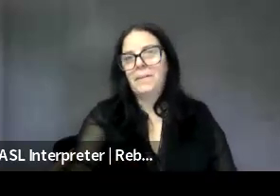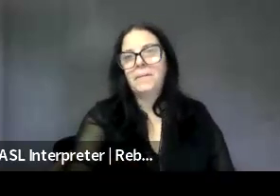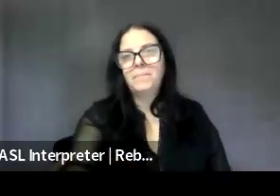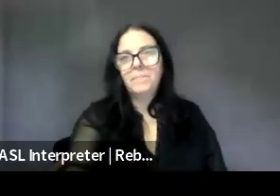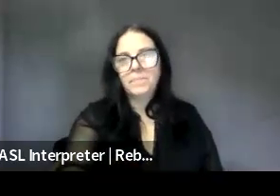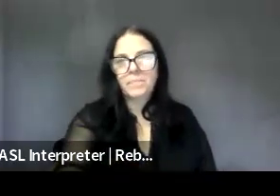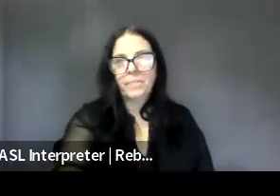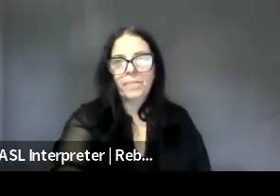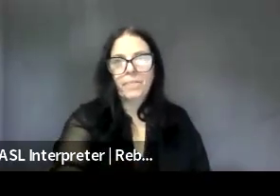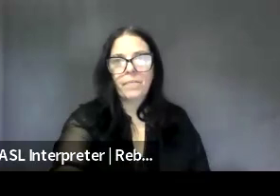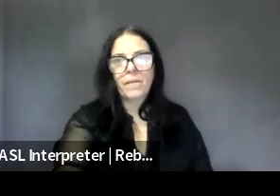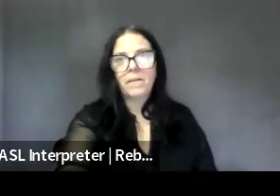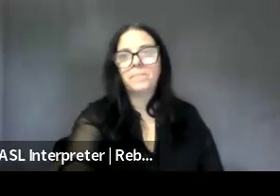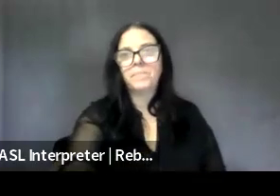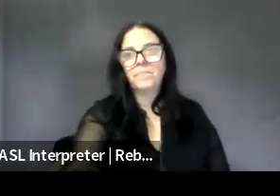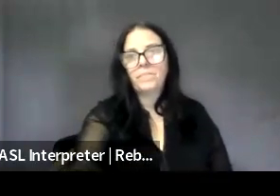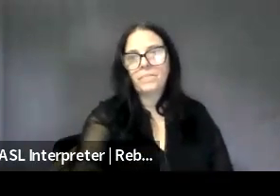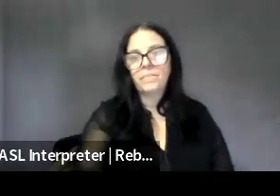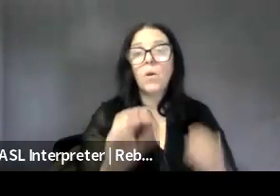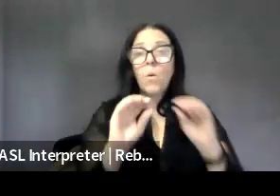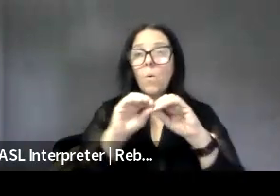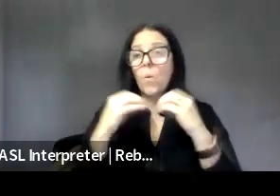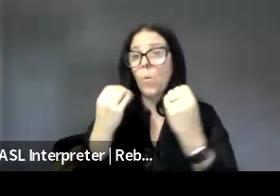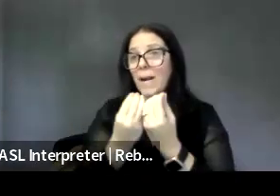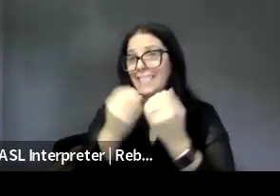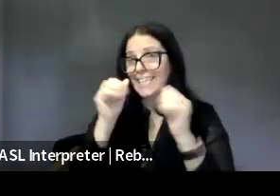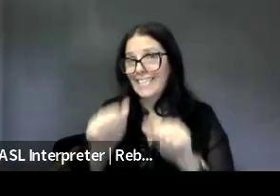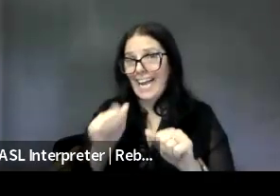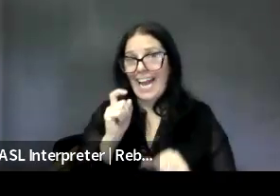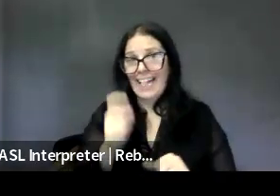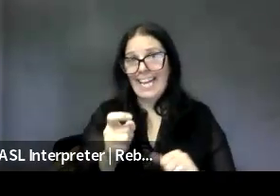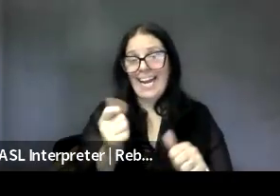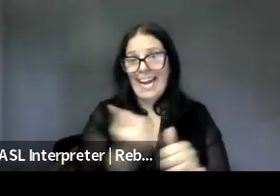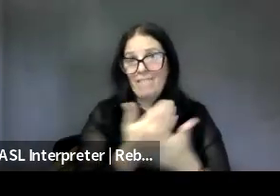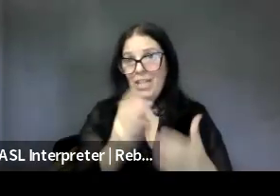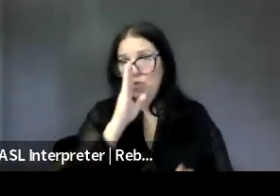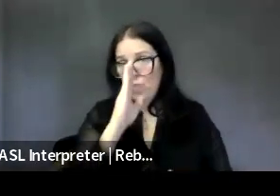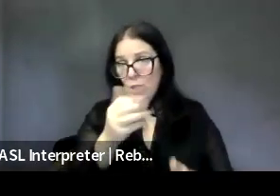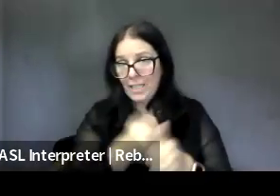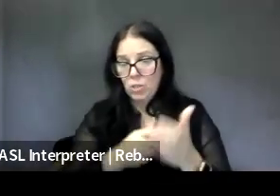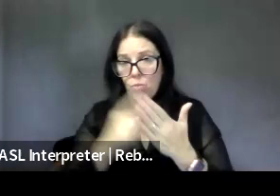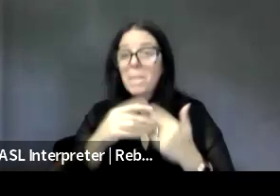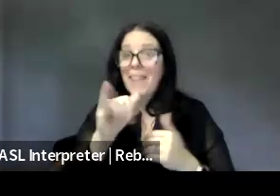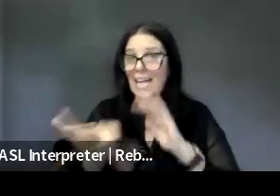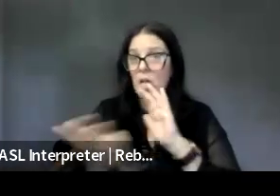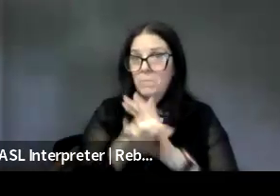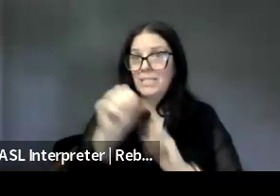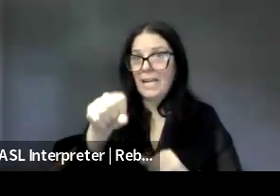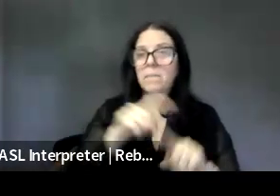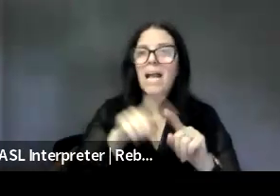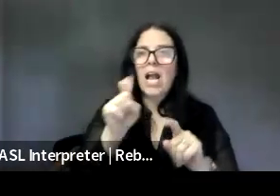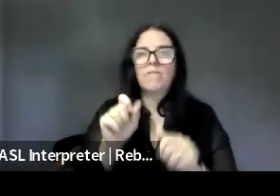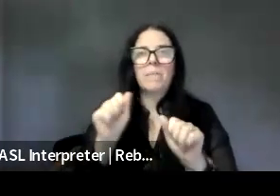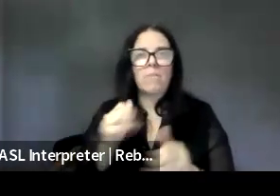can allocate everything directly to each of their programs. It's an option, but you have to be able to prove it. So